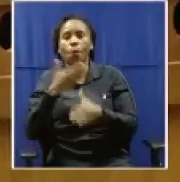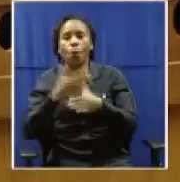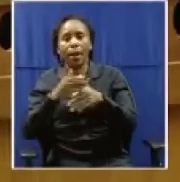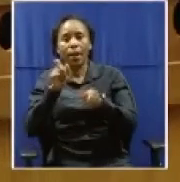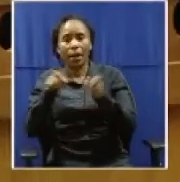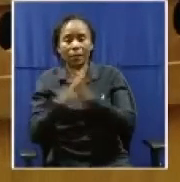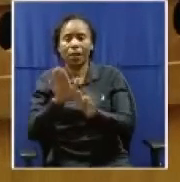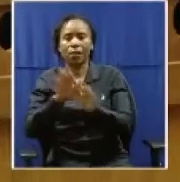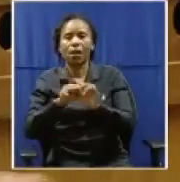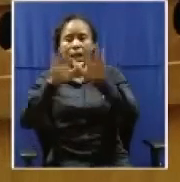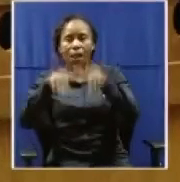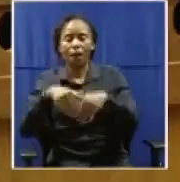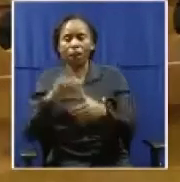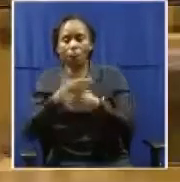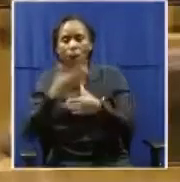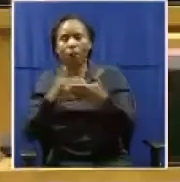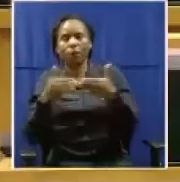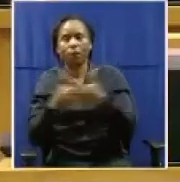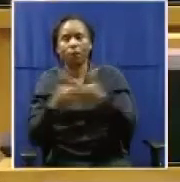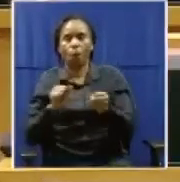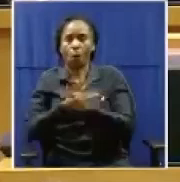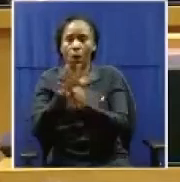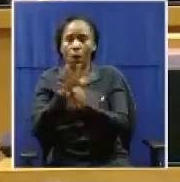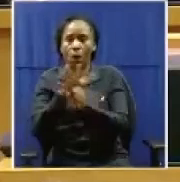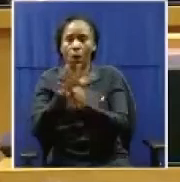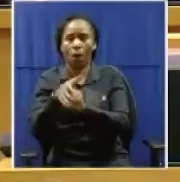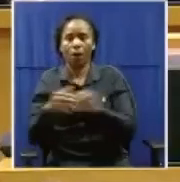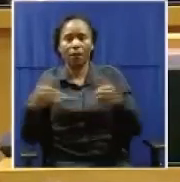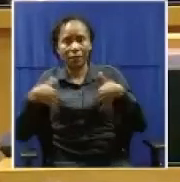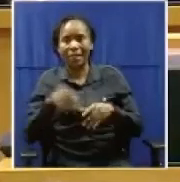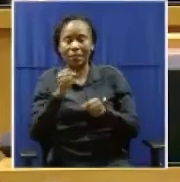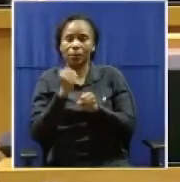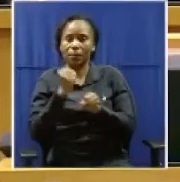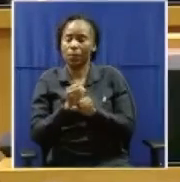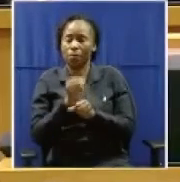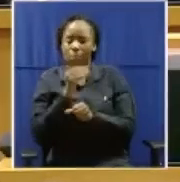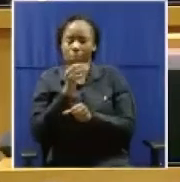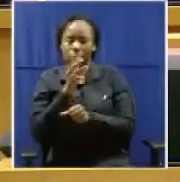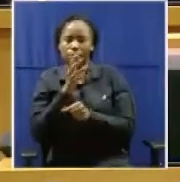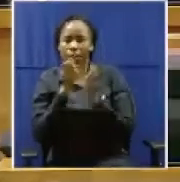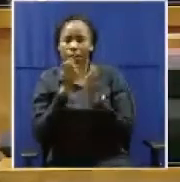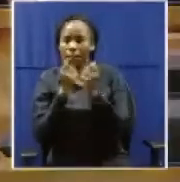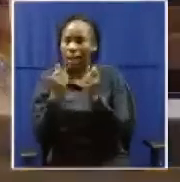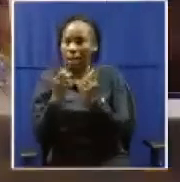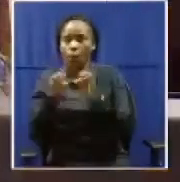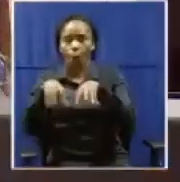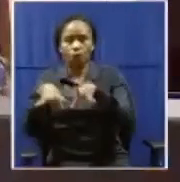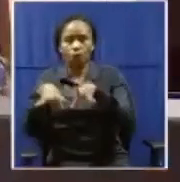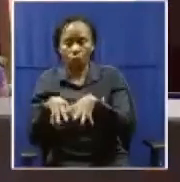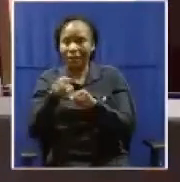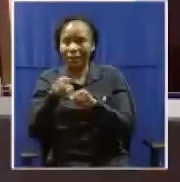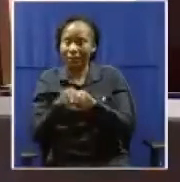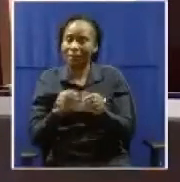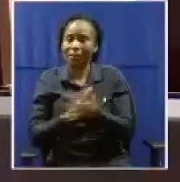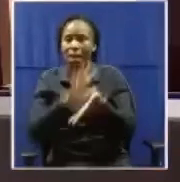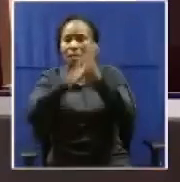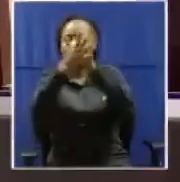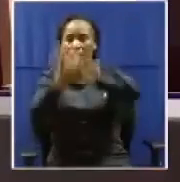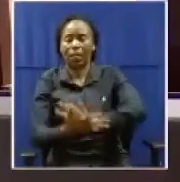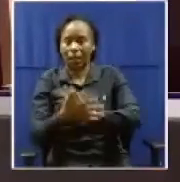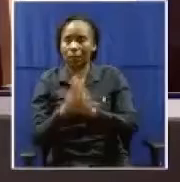company before the pandemic this has resulted in billions of rounds going down the drain and this is scandalous given the